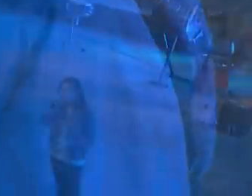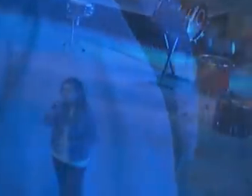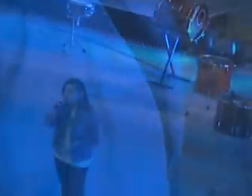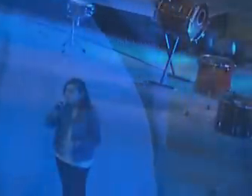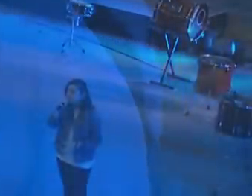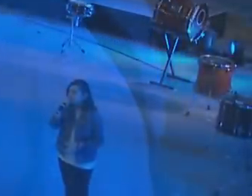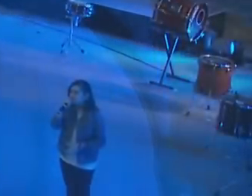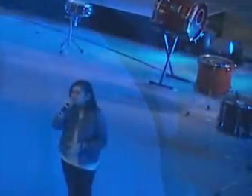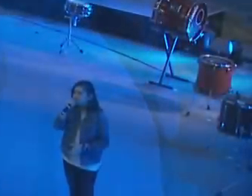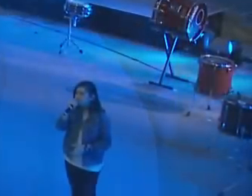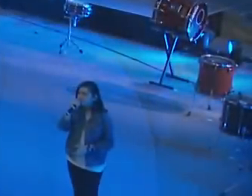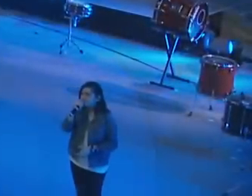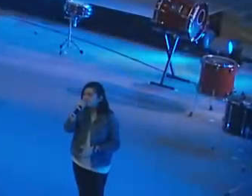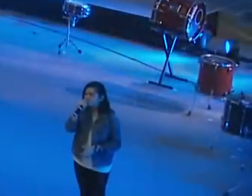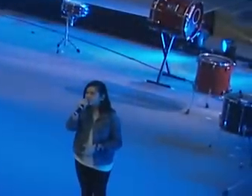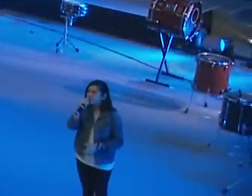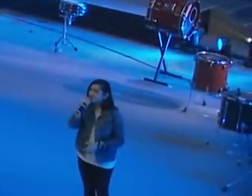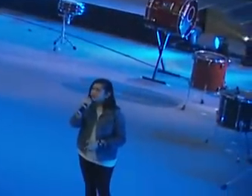amazing.